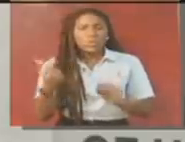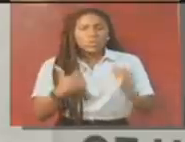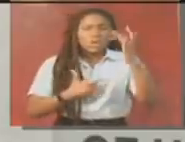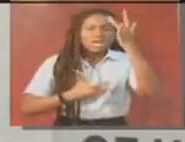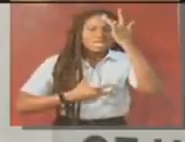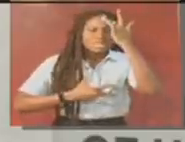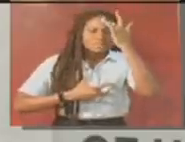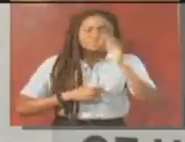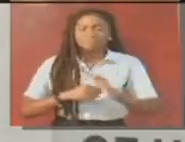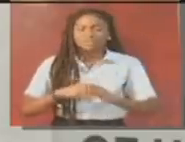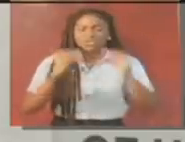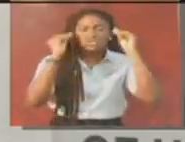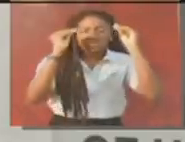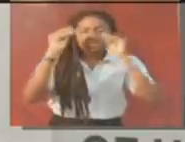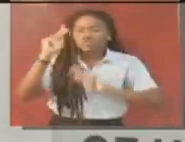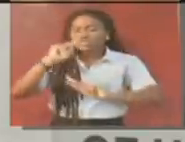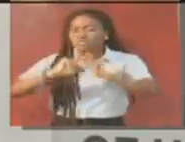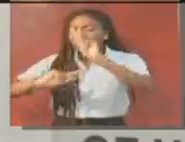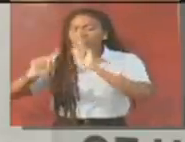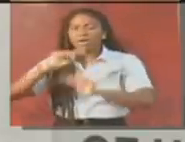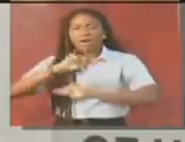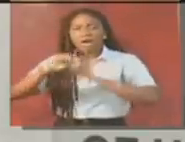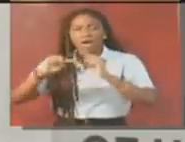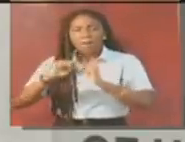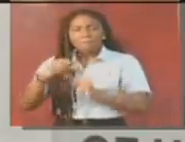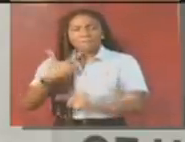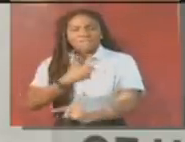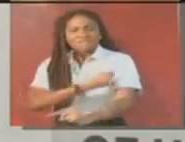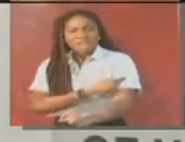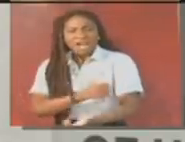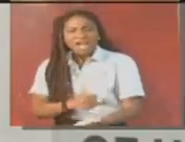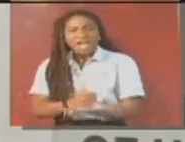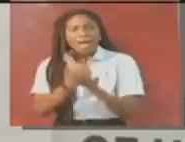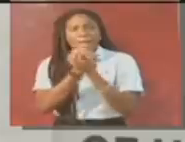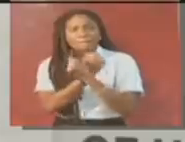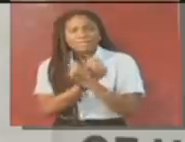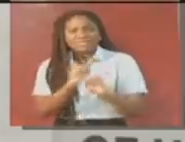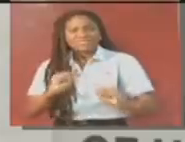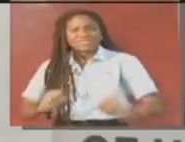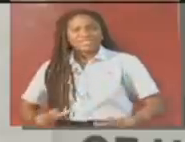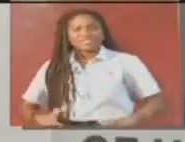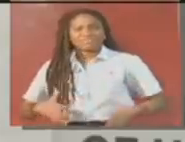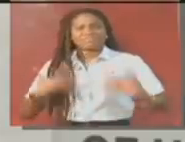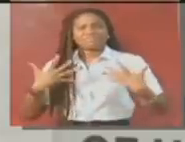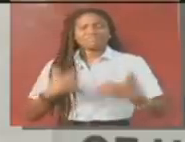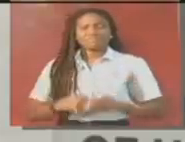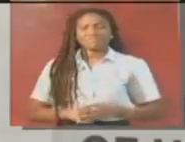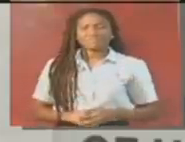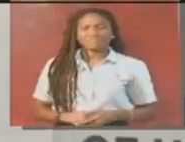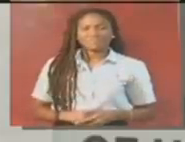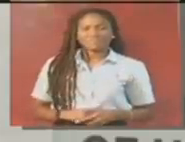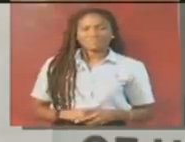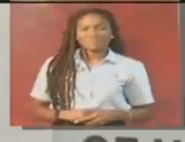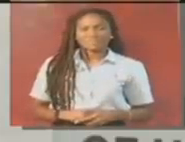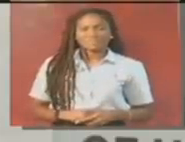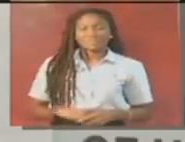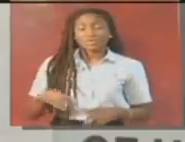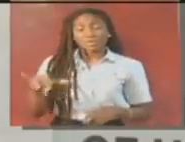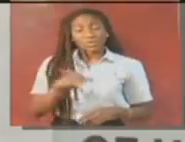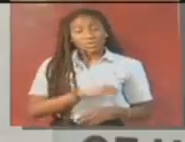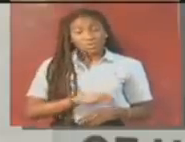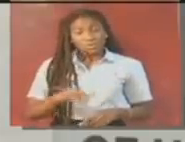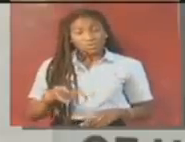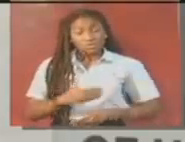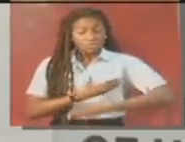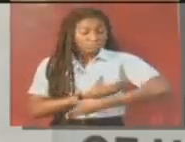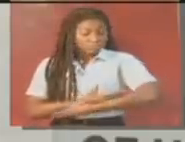saves lives, and to keep the topic on the political agenda. Promote the transition from child immunization to